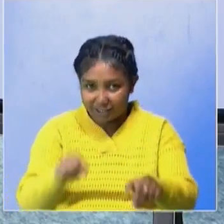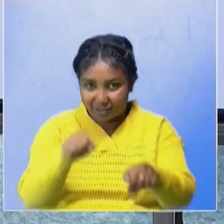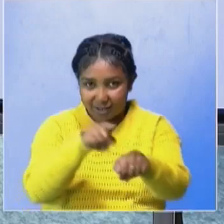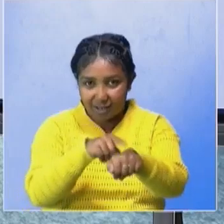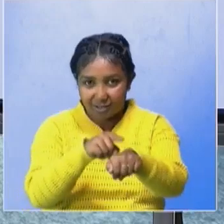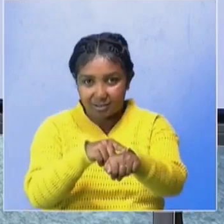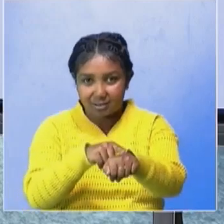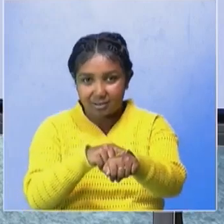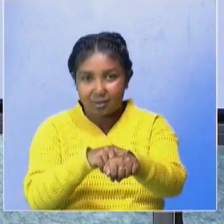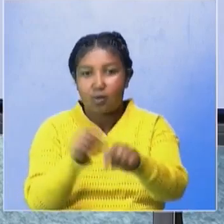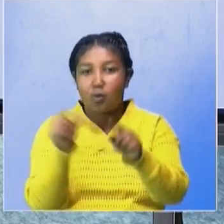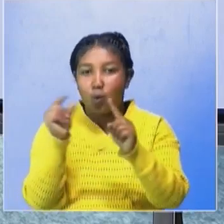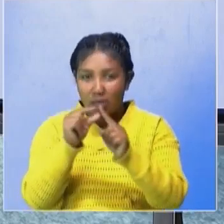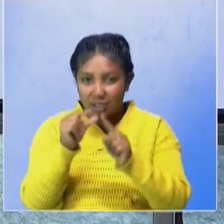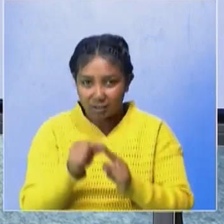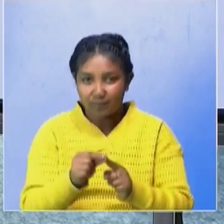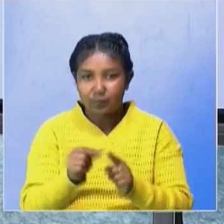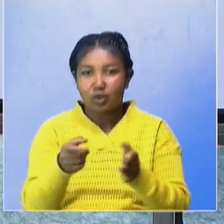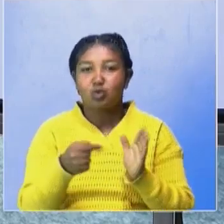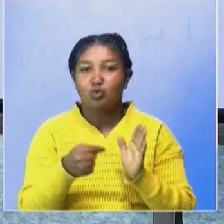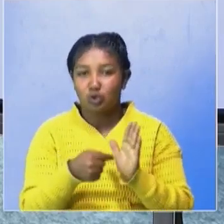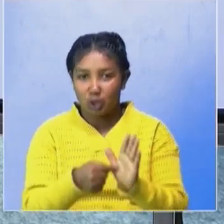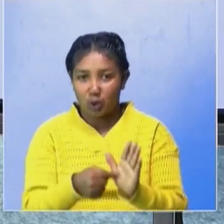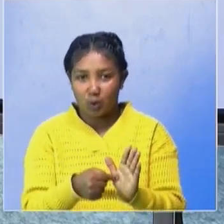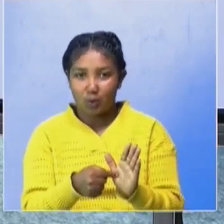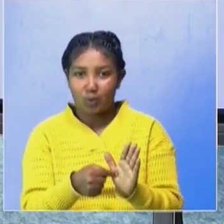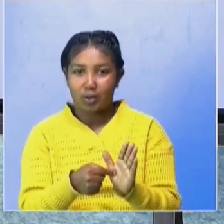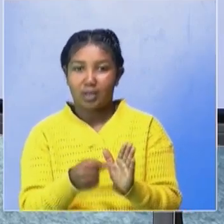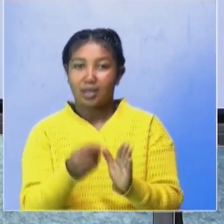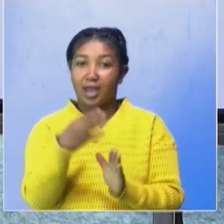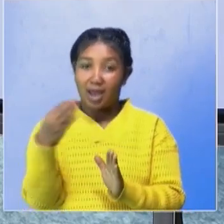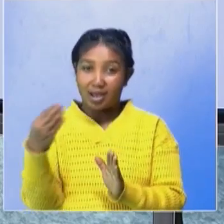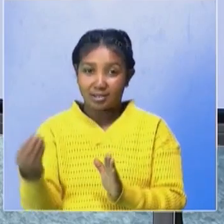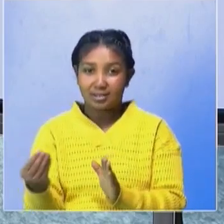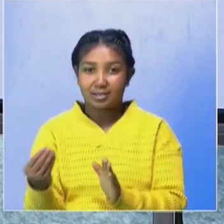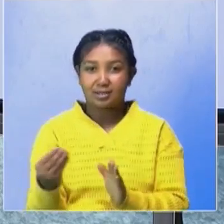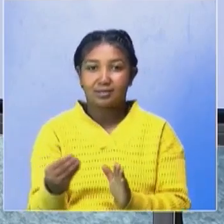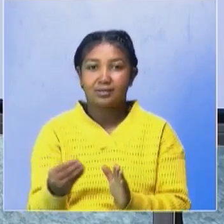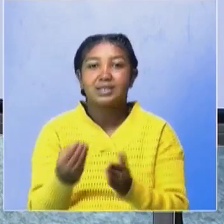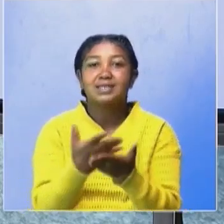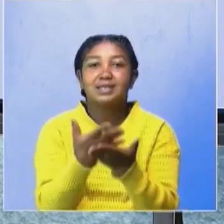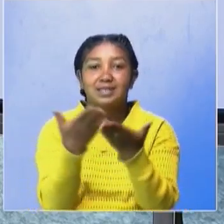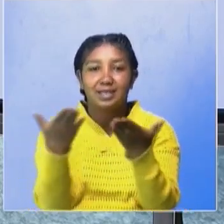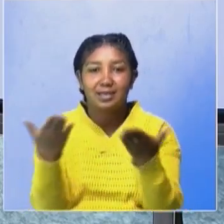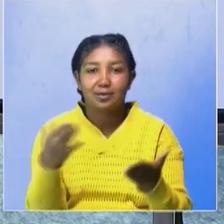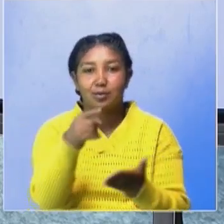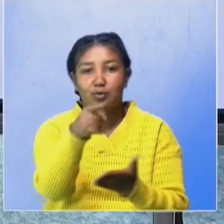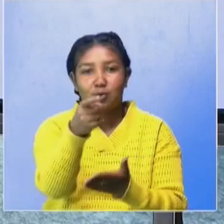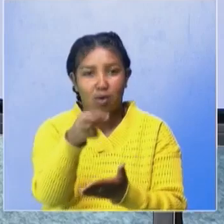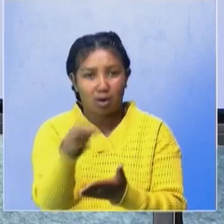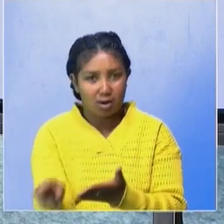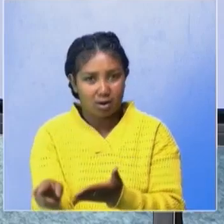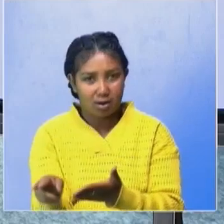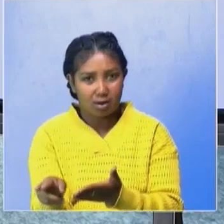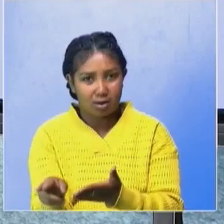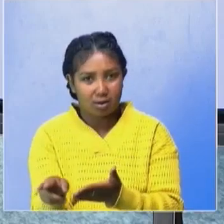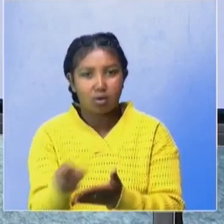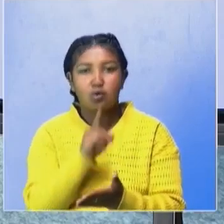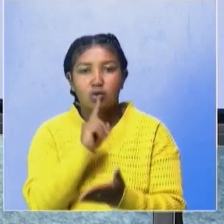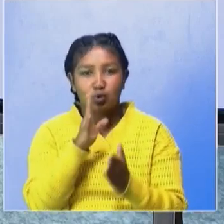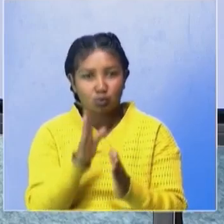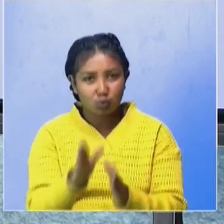tense words to show and also the thing that you are, of the